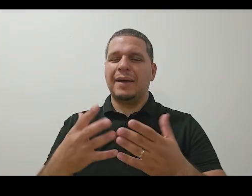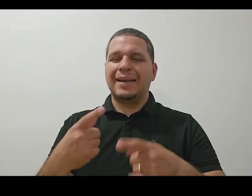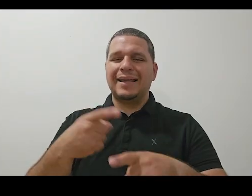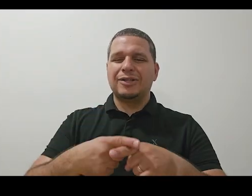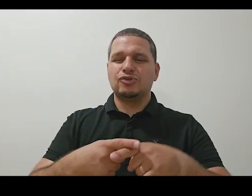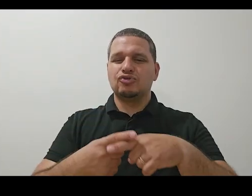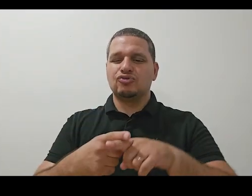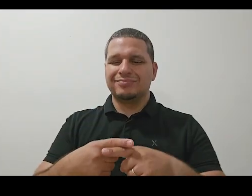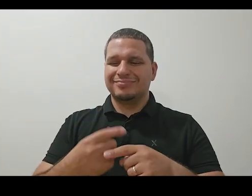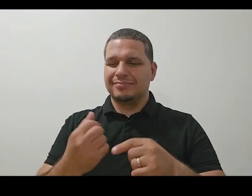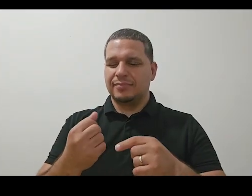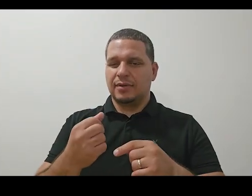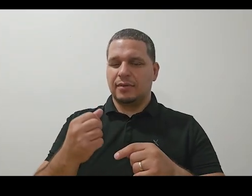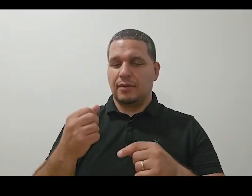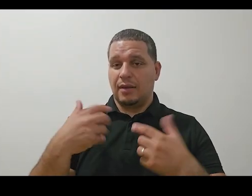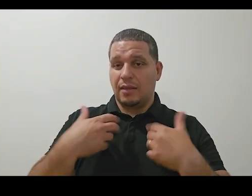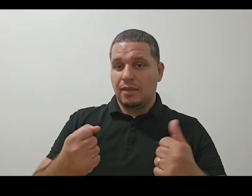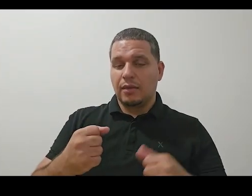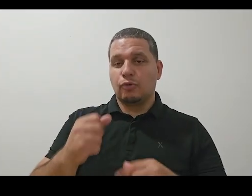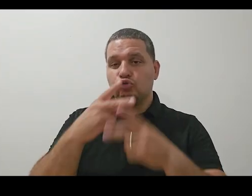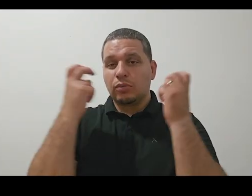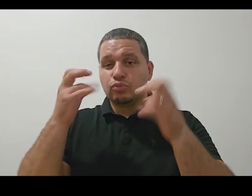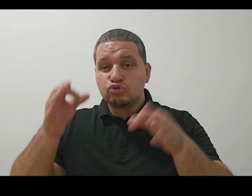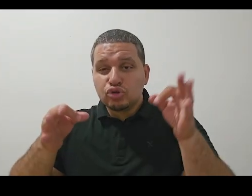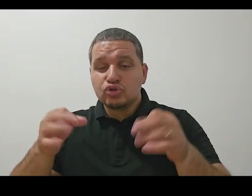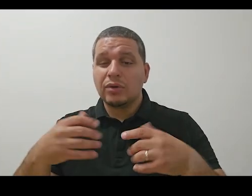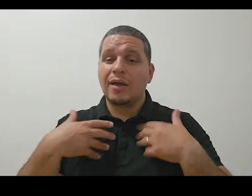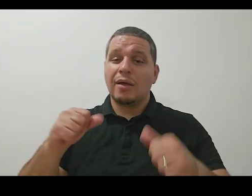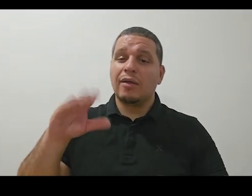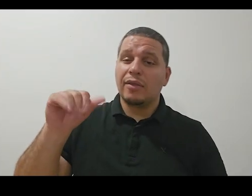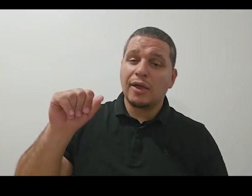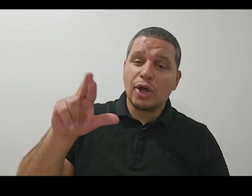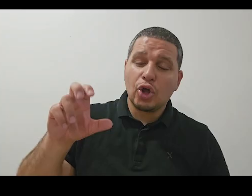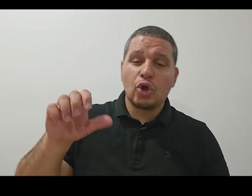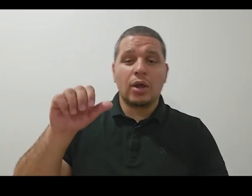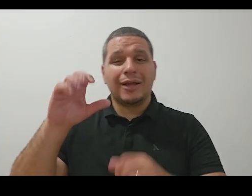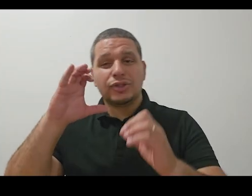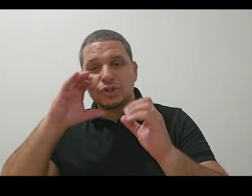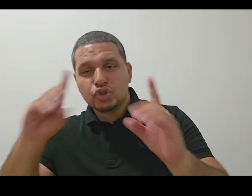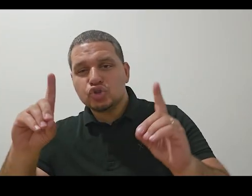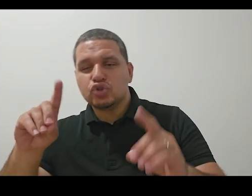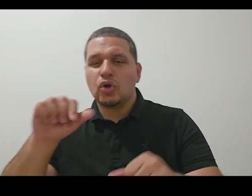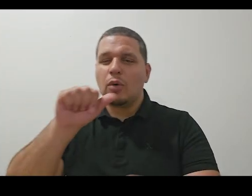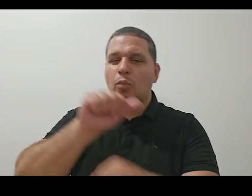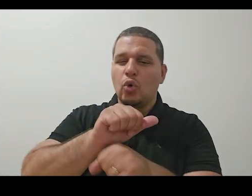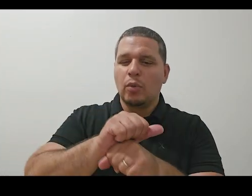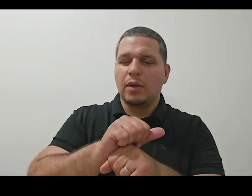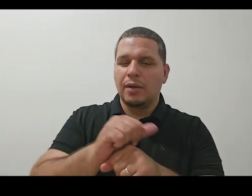intersections of like the social determinants of health, which I mentioned earlier, so like criminal justice, healthcare, education, employment,